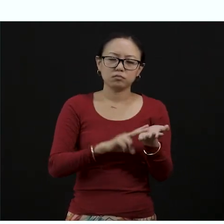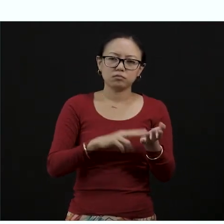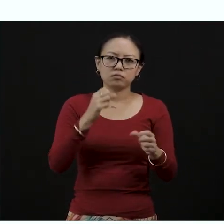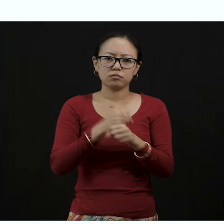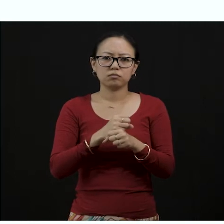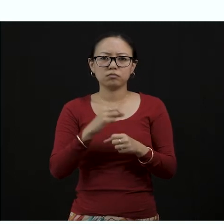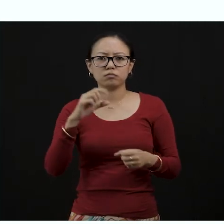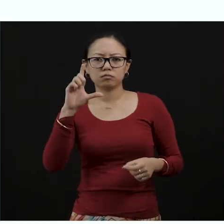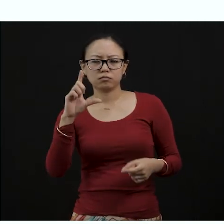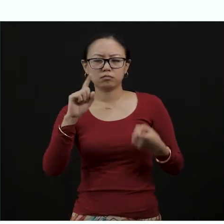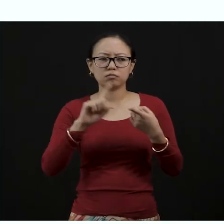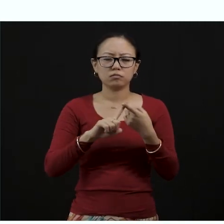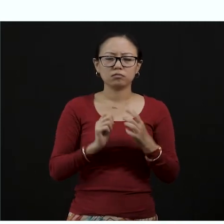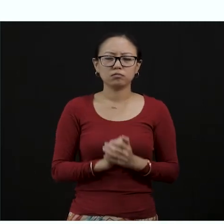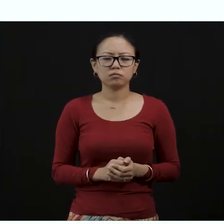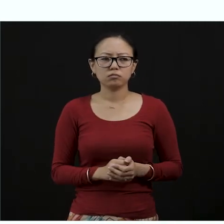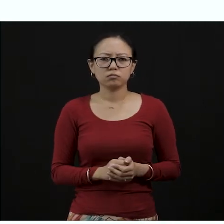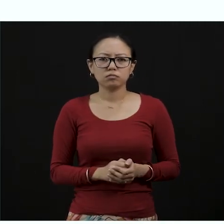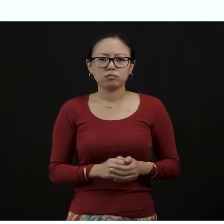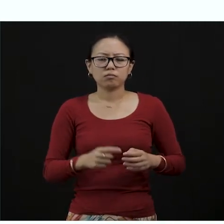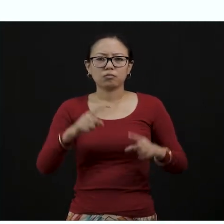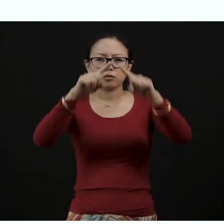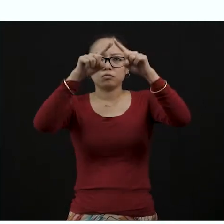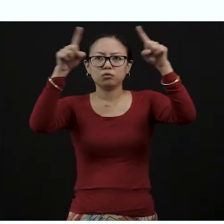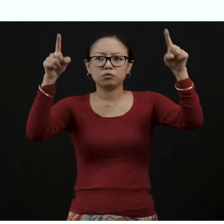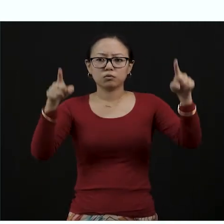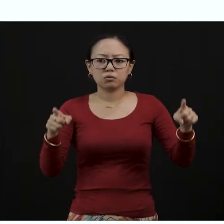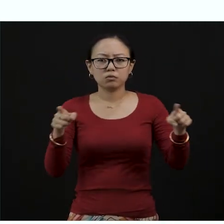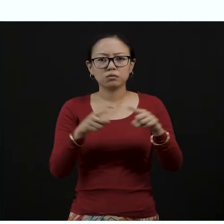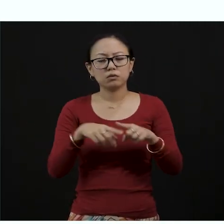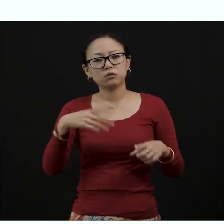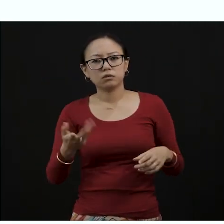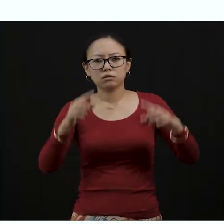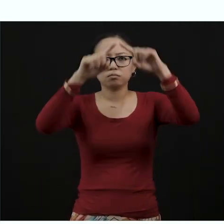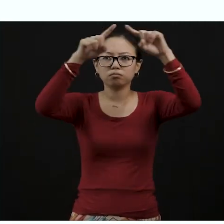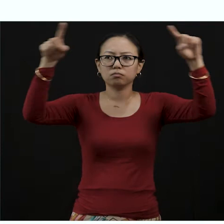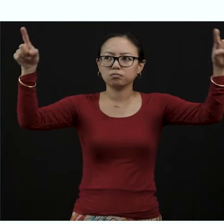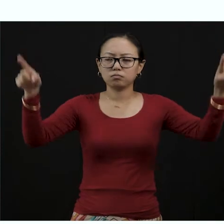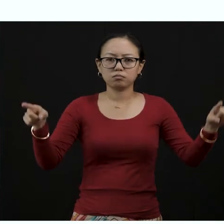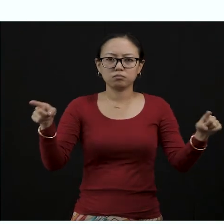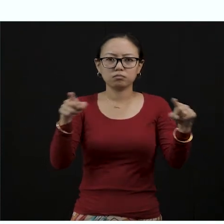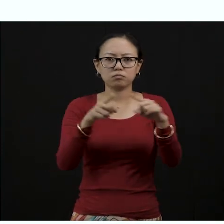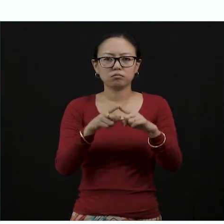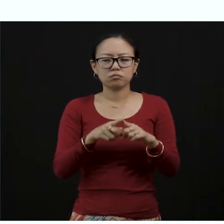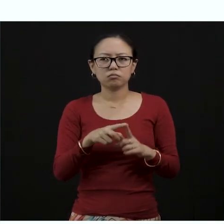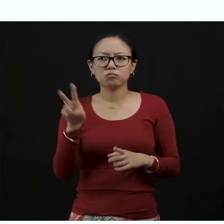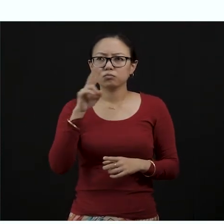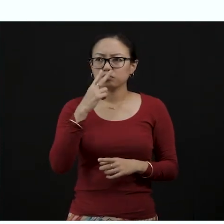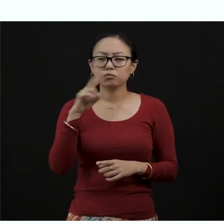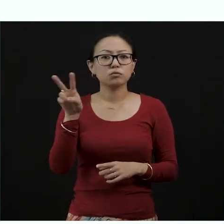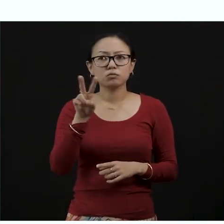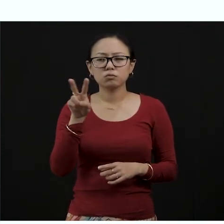But here, the difference is rectangle have only two opposite sides are equal. Only two opposite sides are equal and it